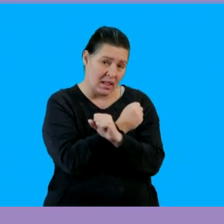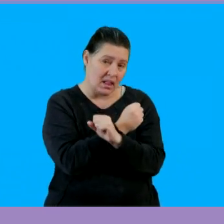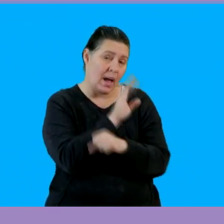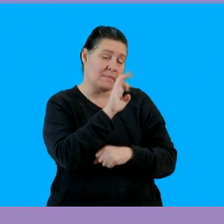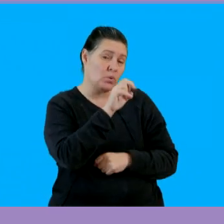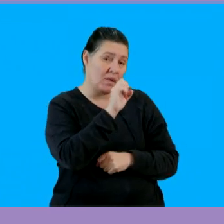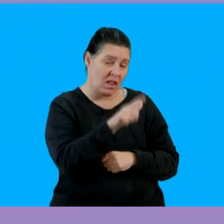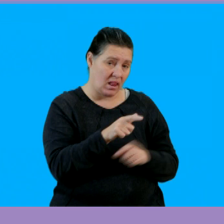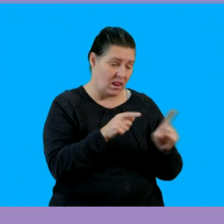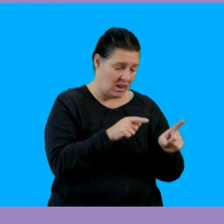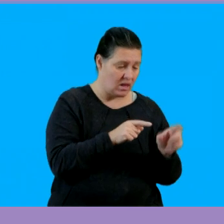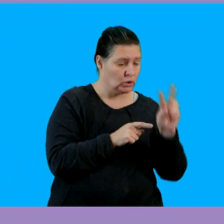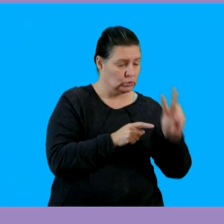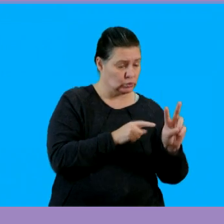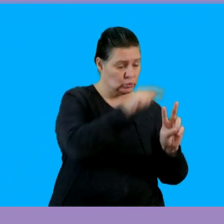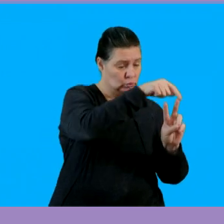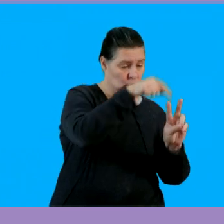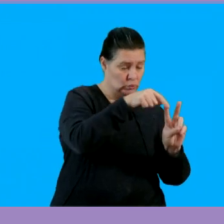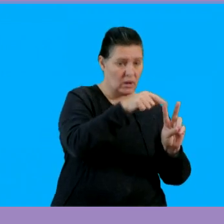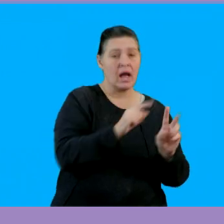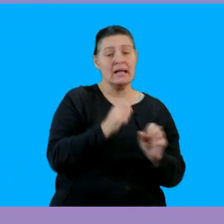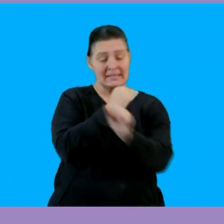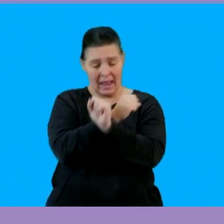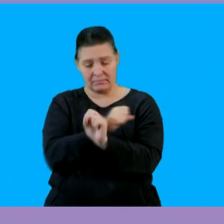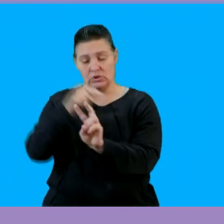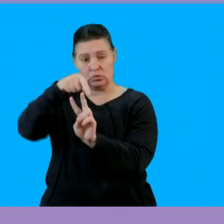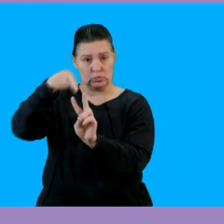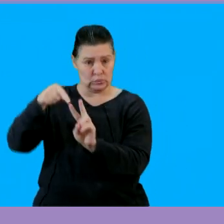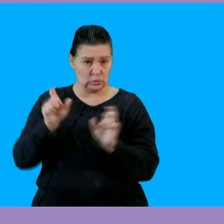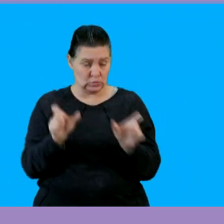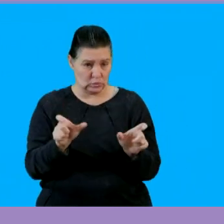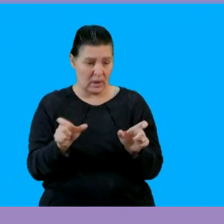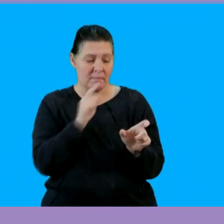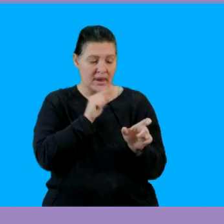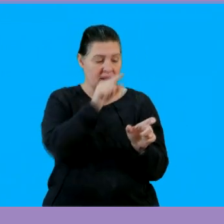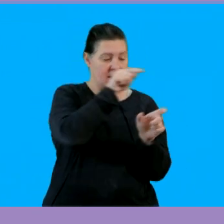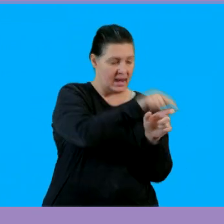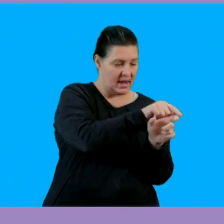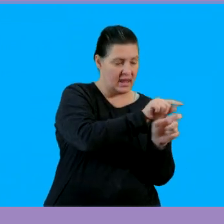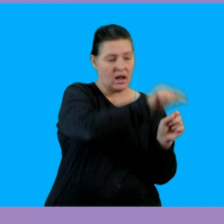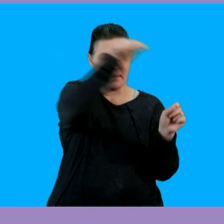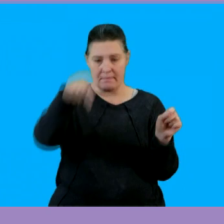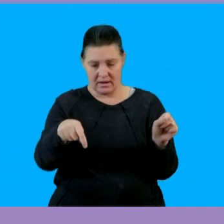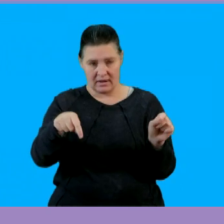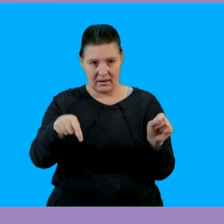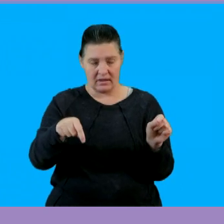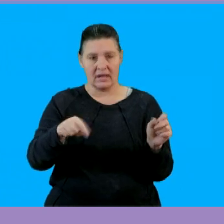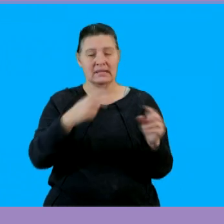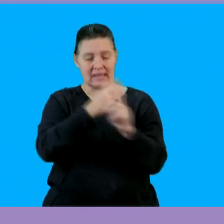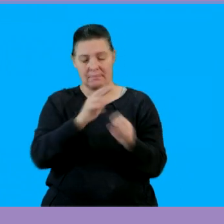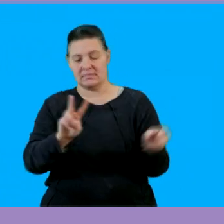a binomial with a binomial, we need to make sure that each term in one